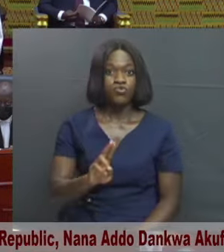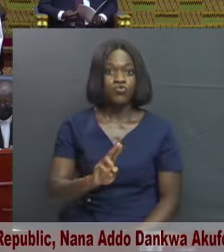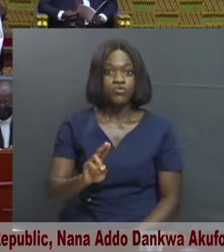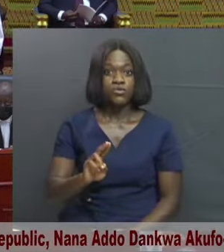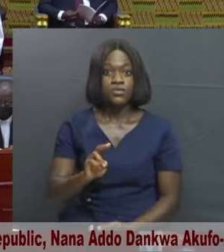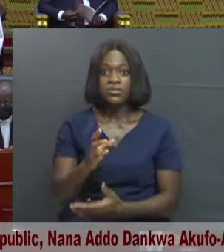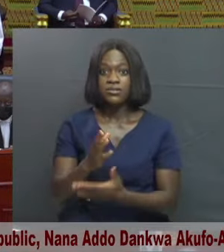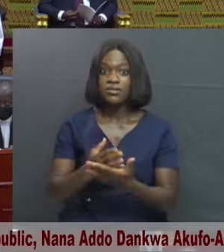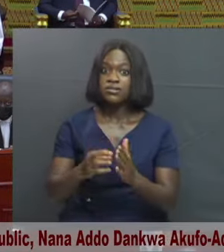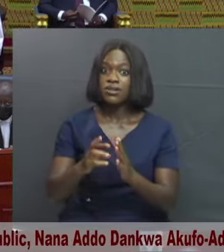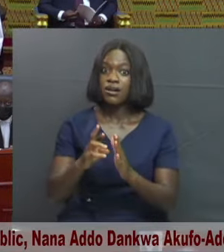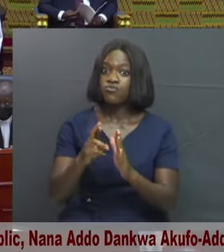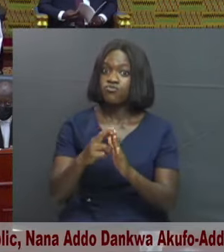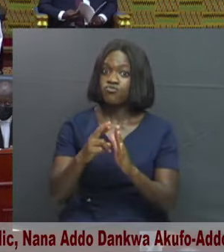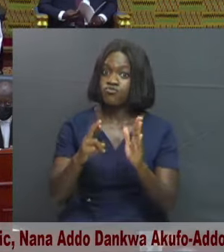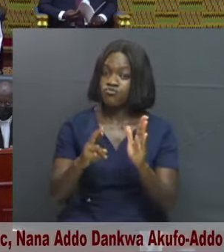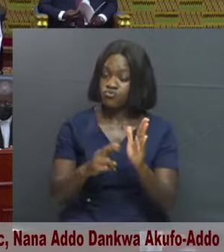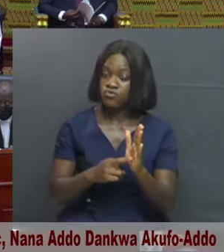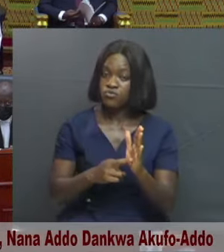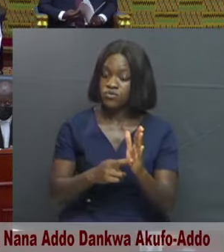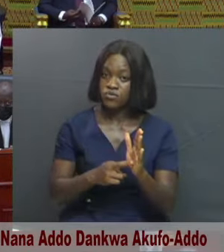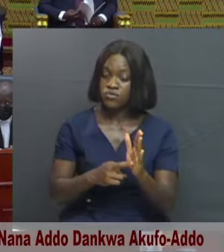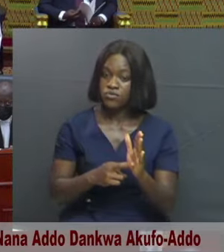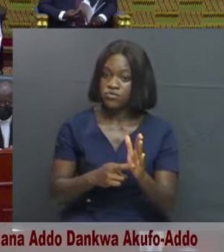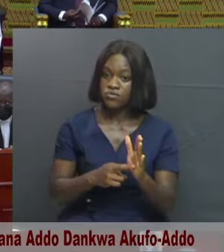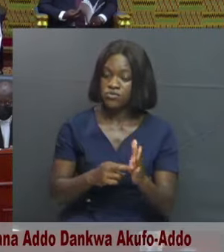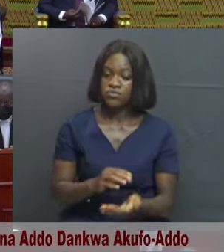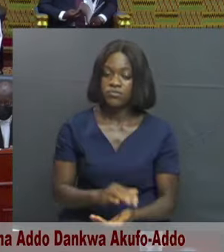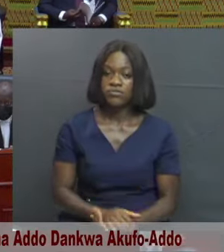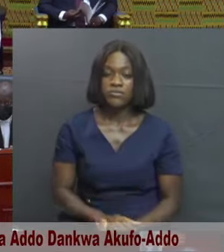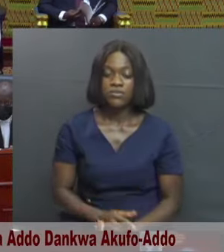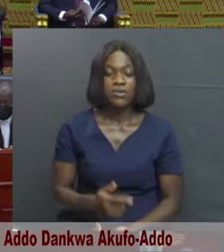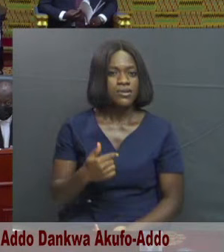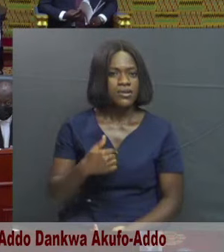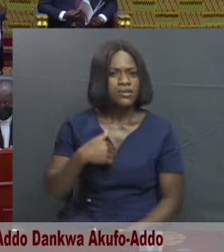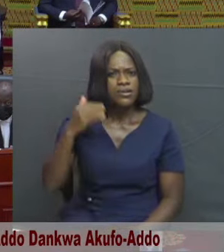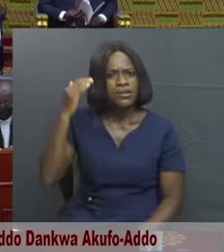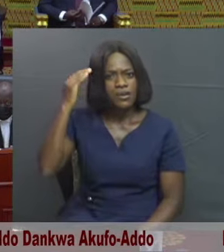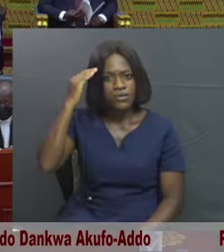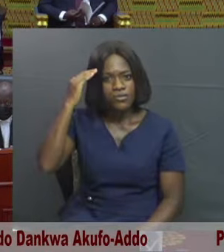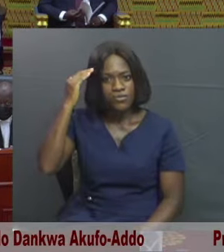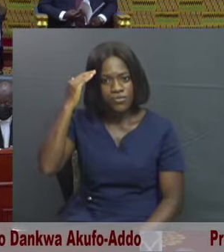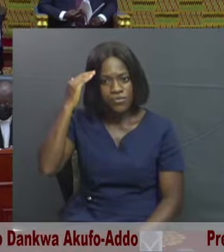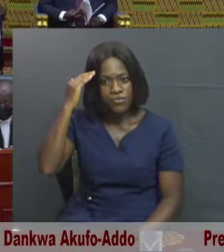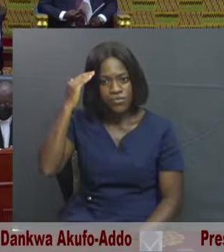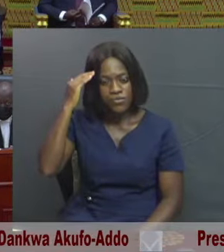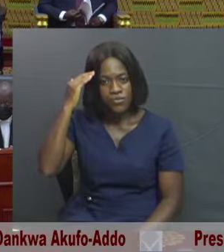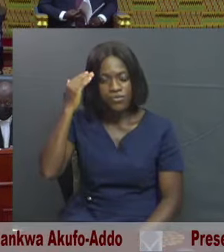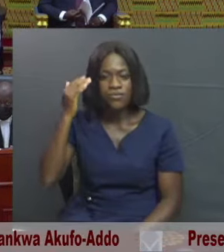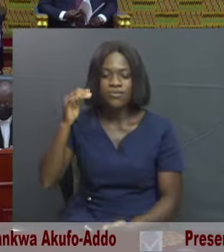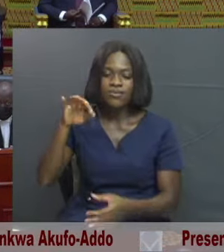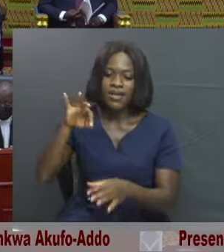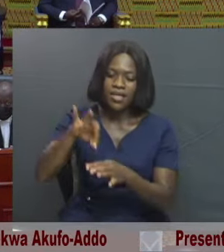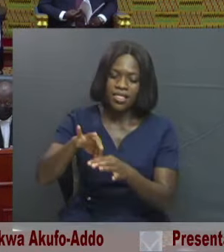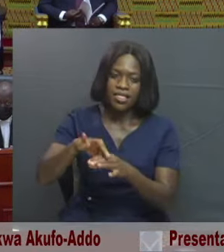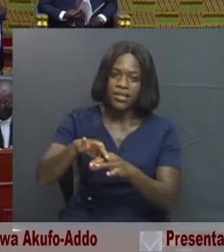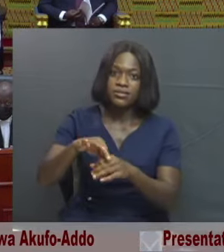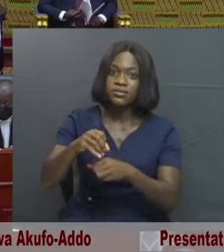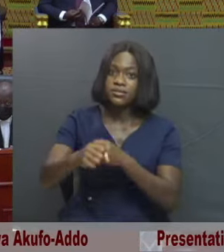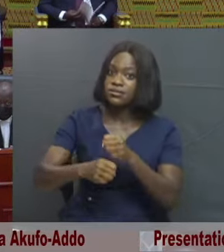some of the rules I know this is election